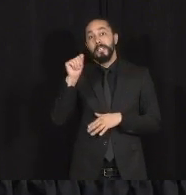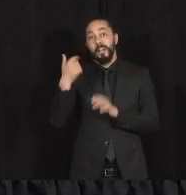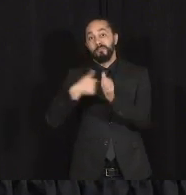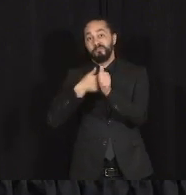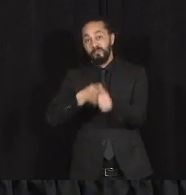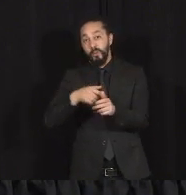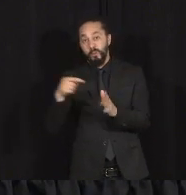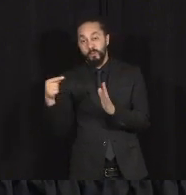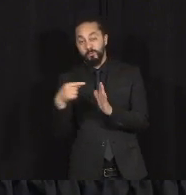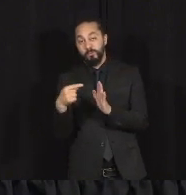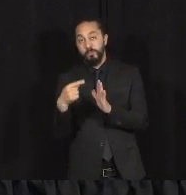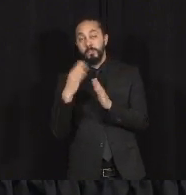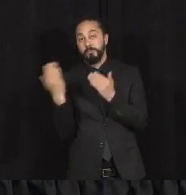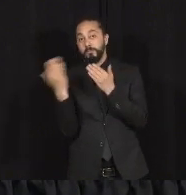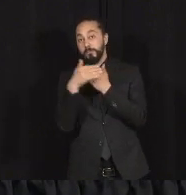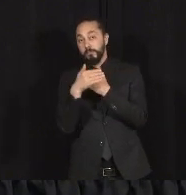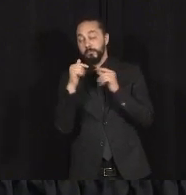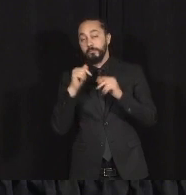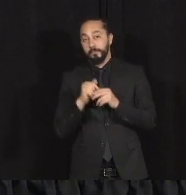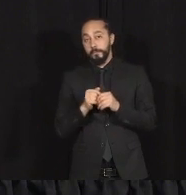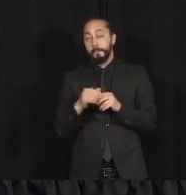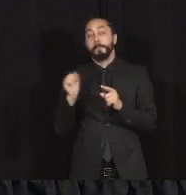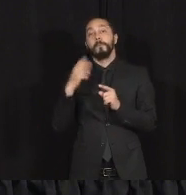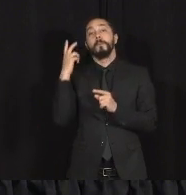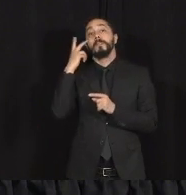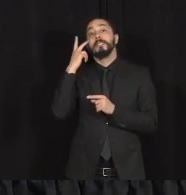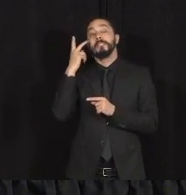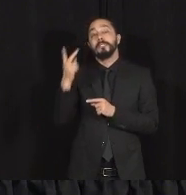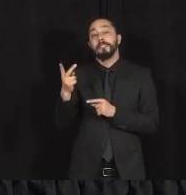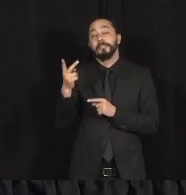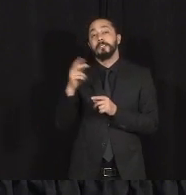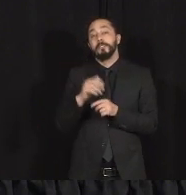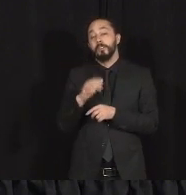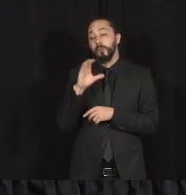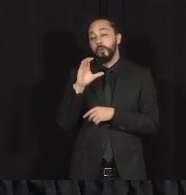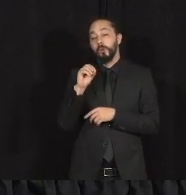in Ontario tracked against those